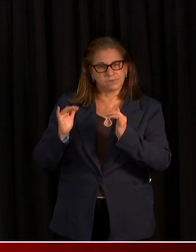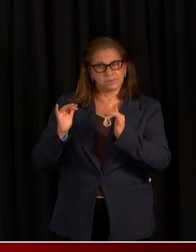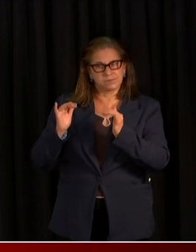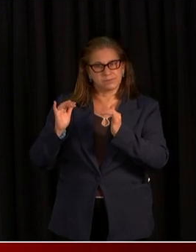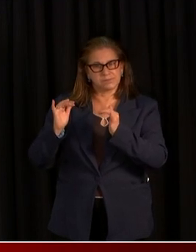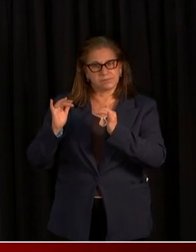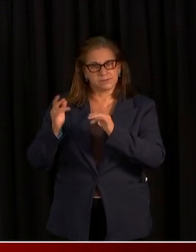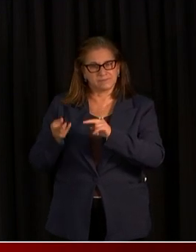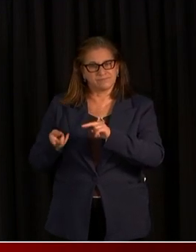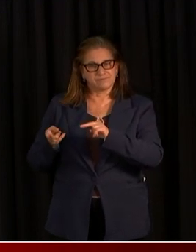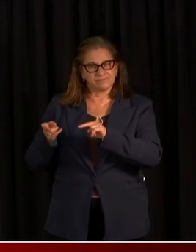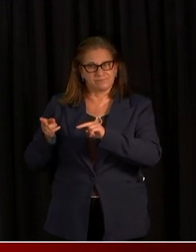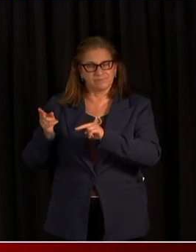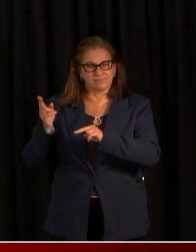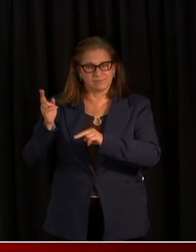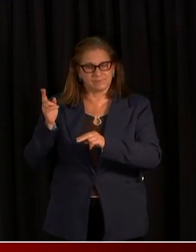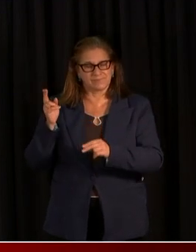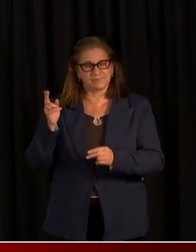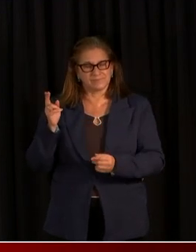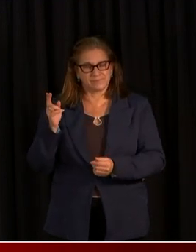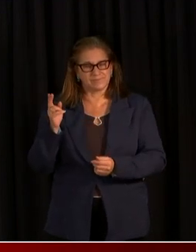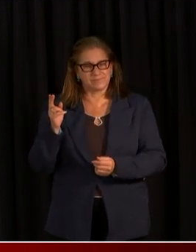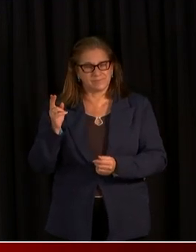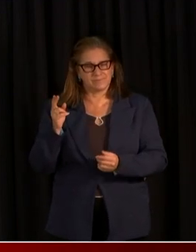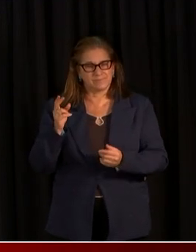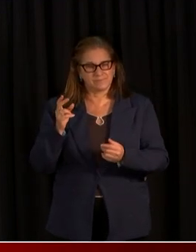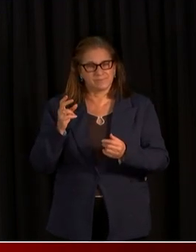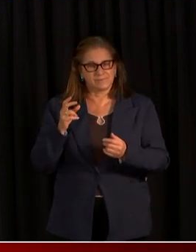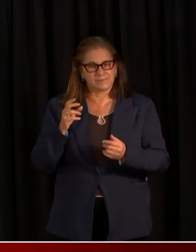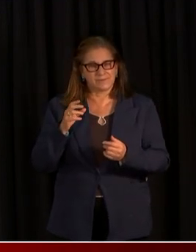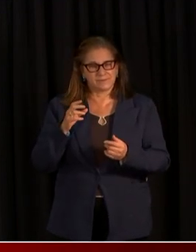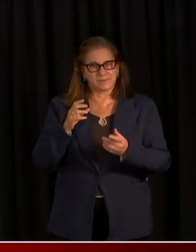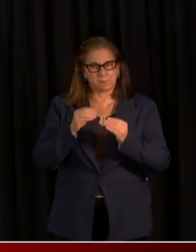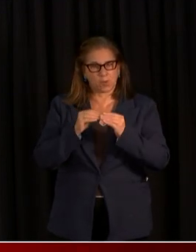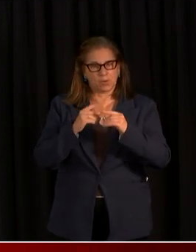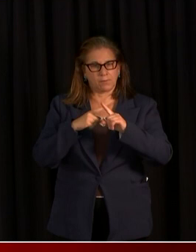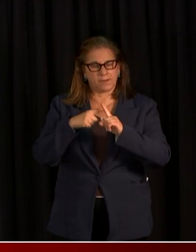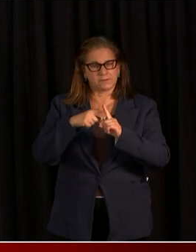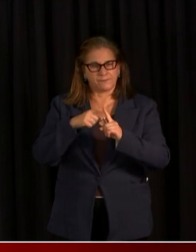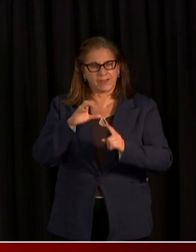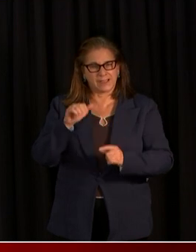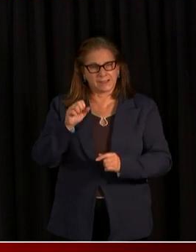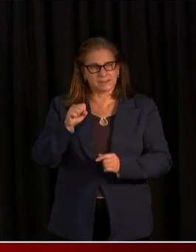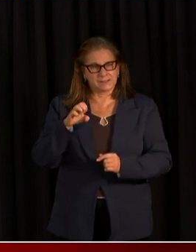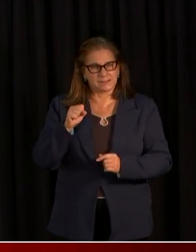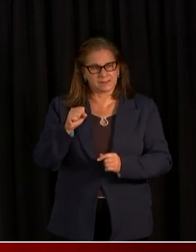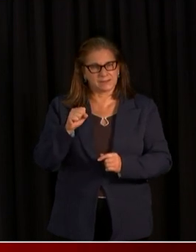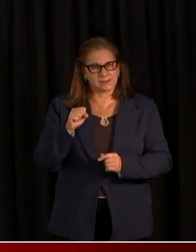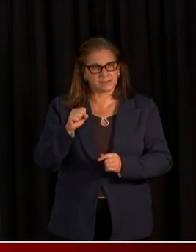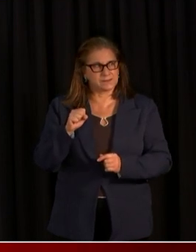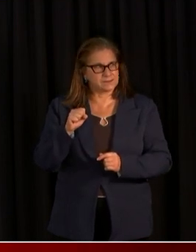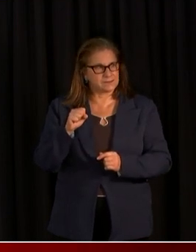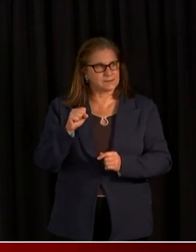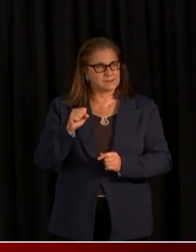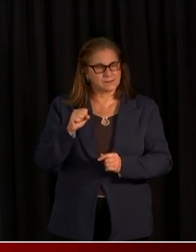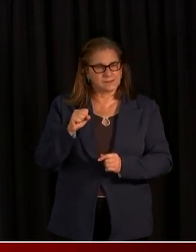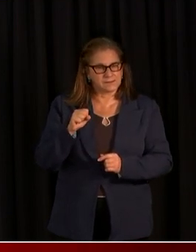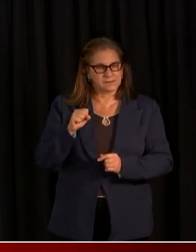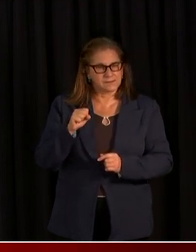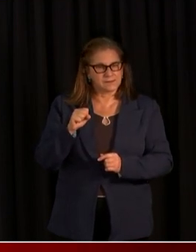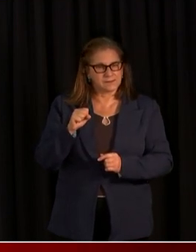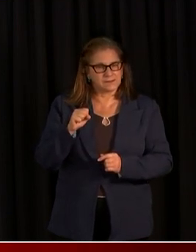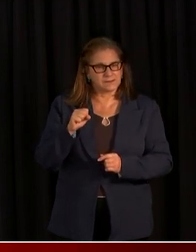today certainly we saw upward tick in cases as well as trends